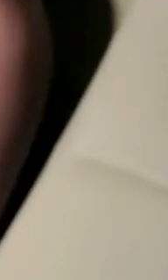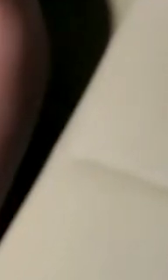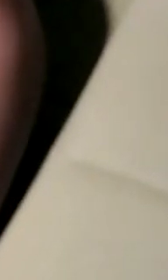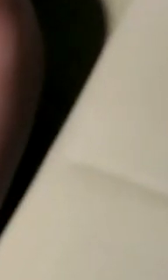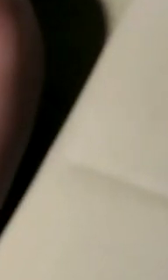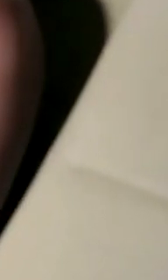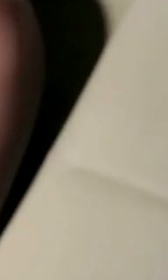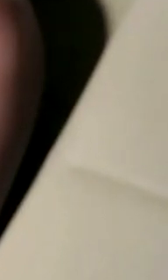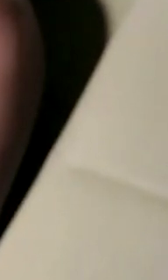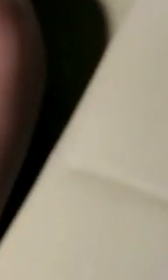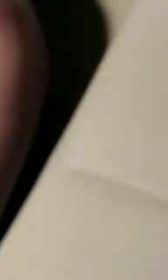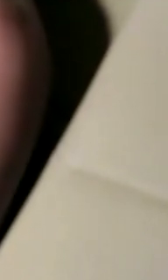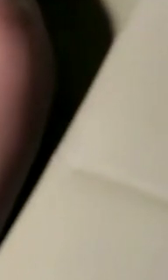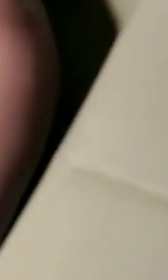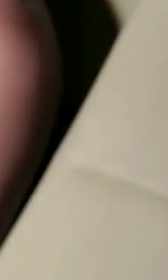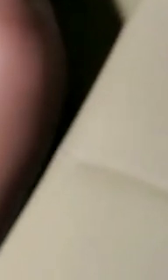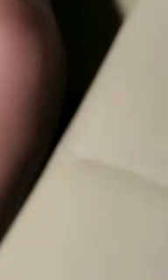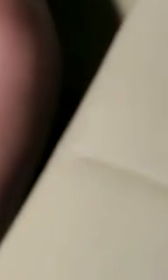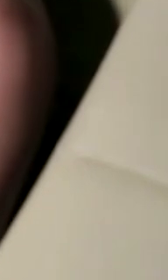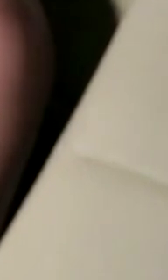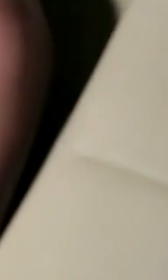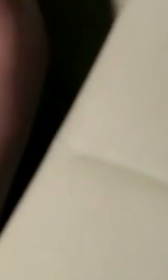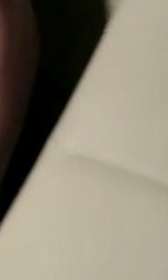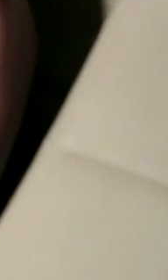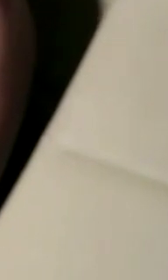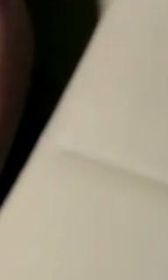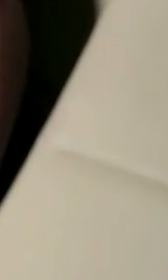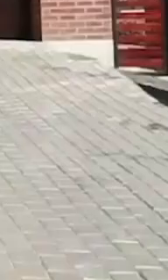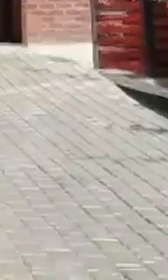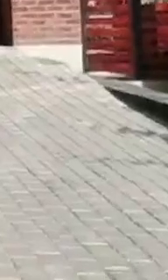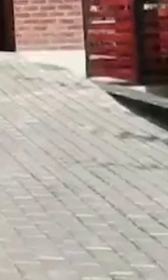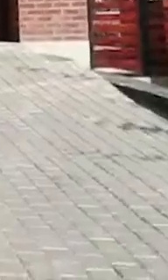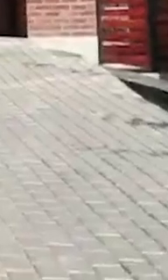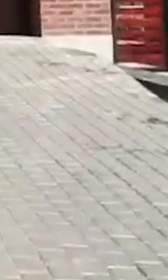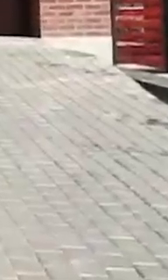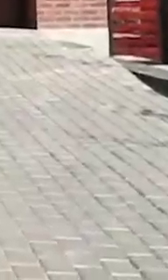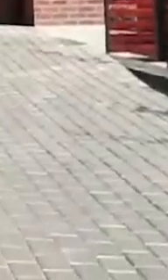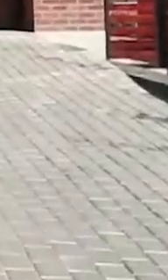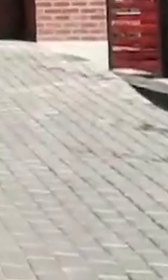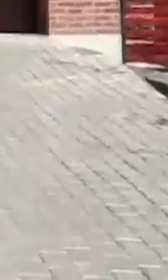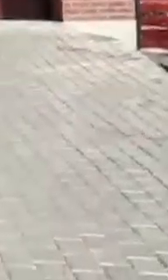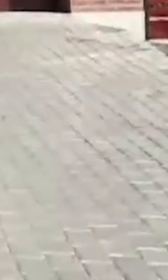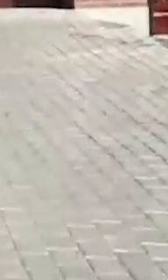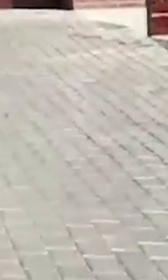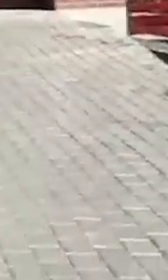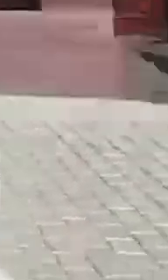Ricky was so handsome that even as a guy, you would have that thought, "Ay, but the bro is too much."